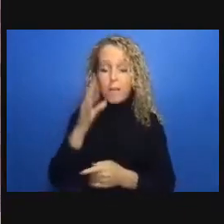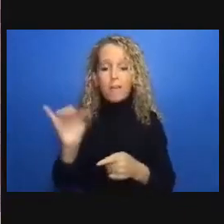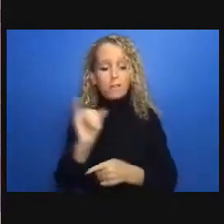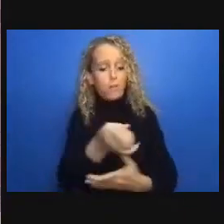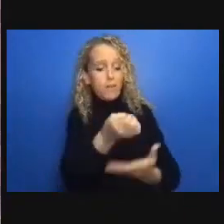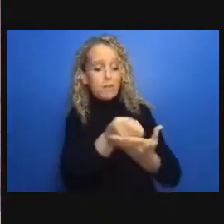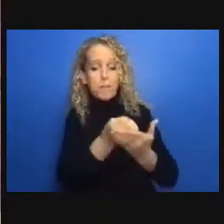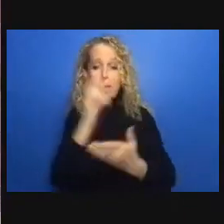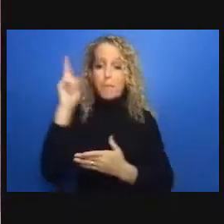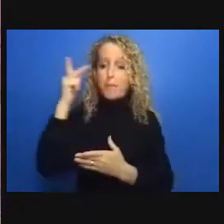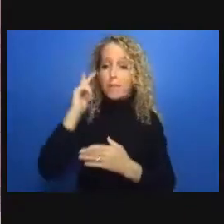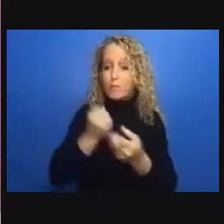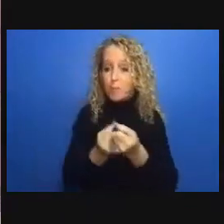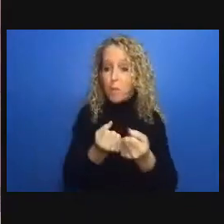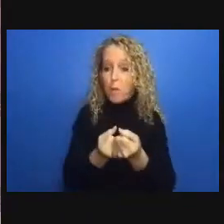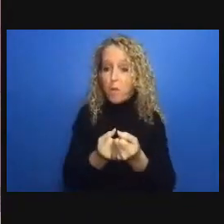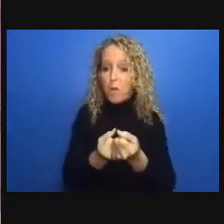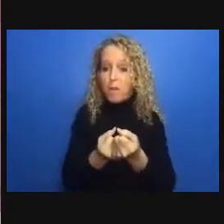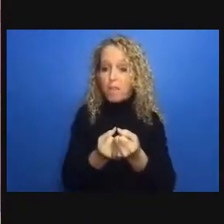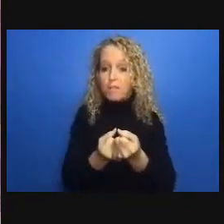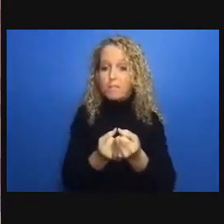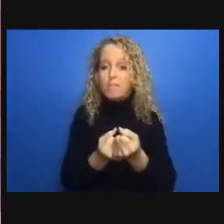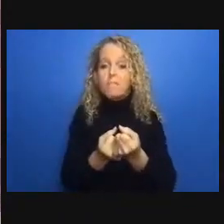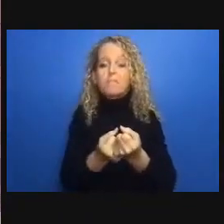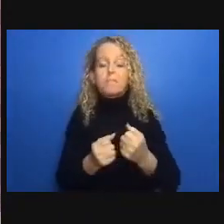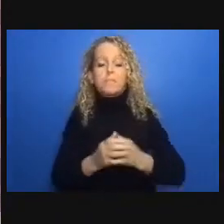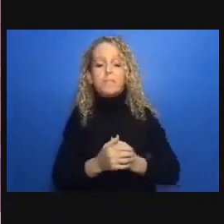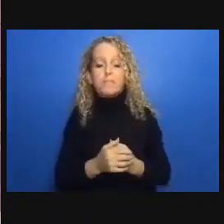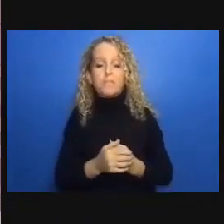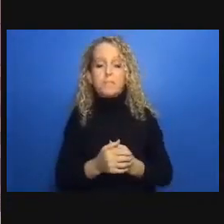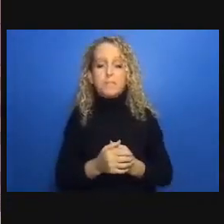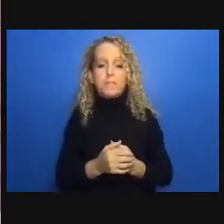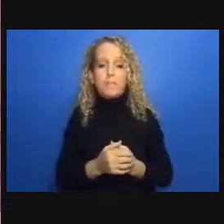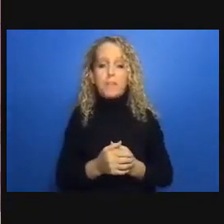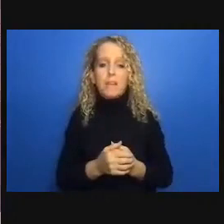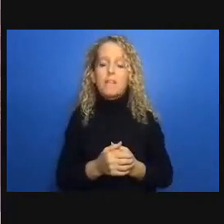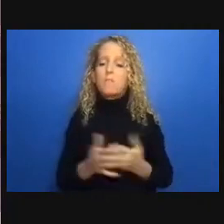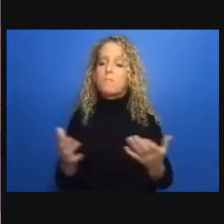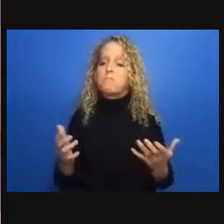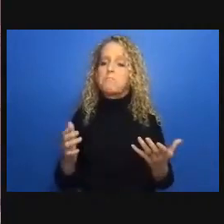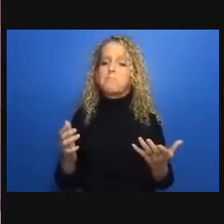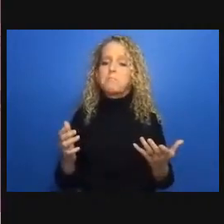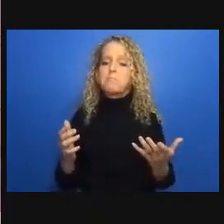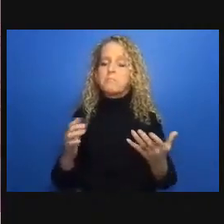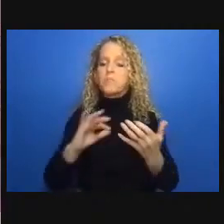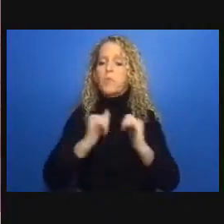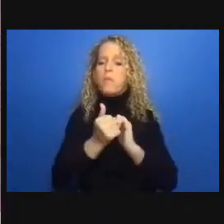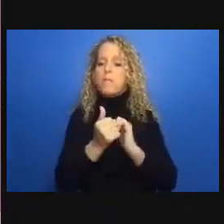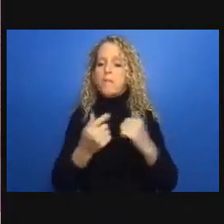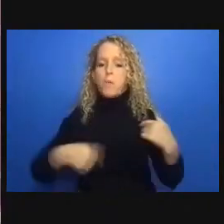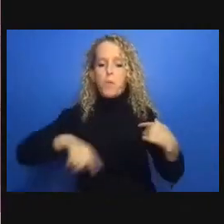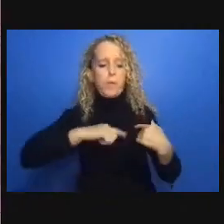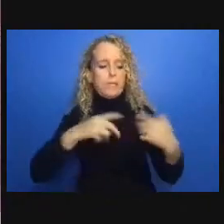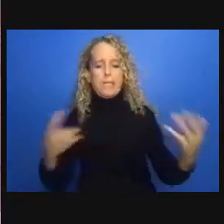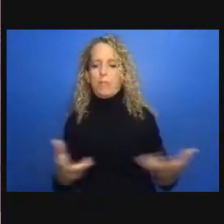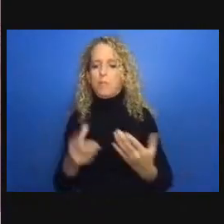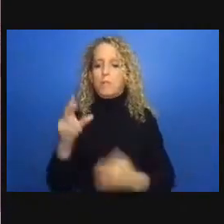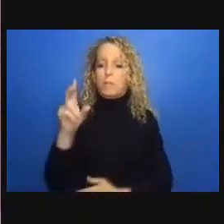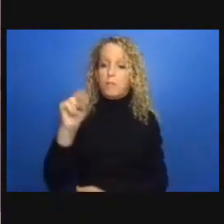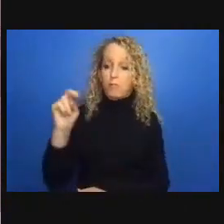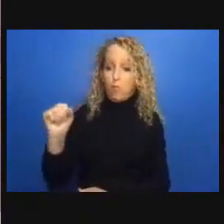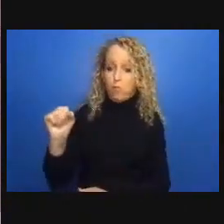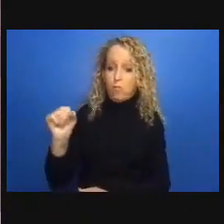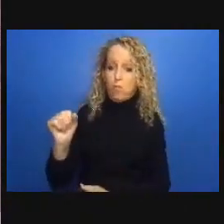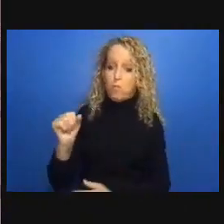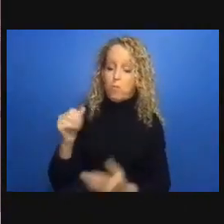support, as noted by Jones, Shapiro, and Wilson. So how might we in Nova Scotia make food security a greater